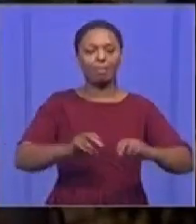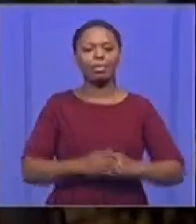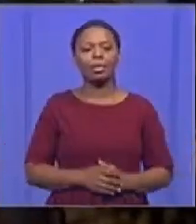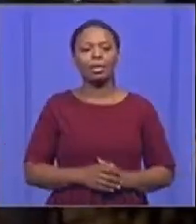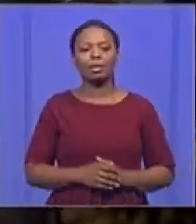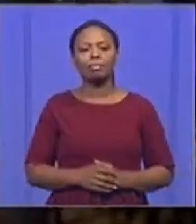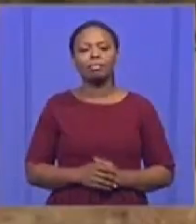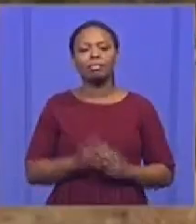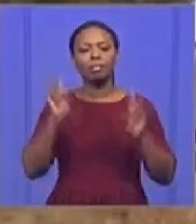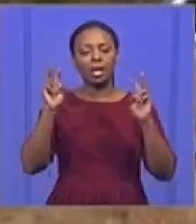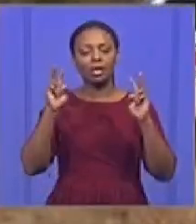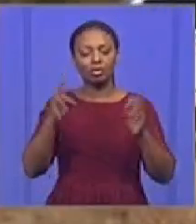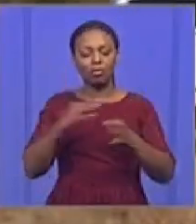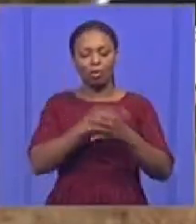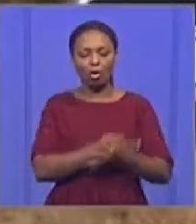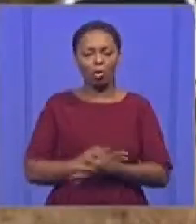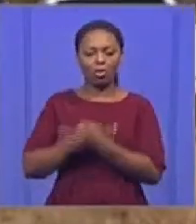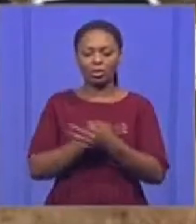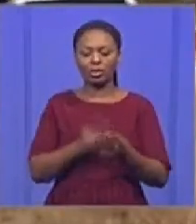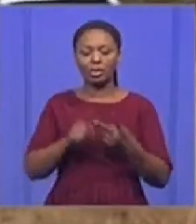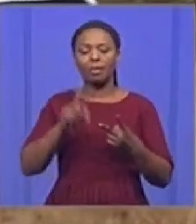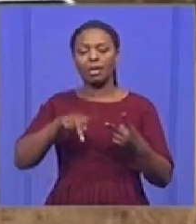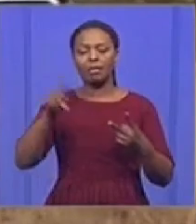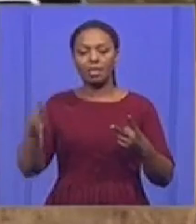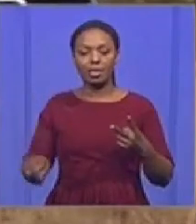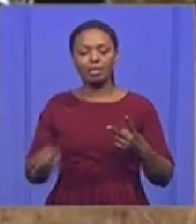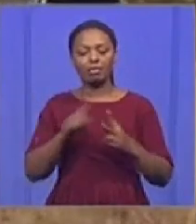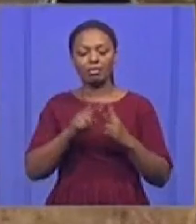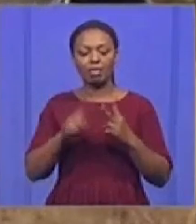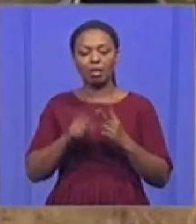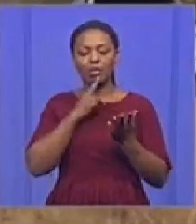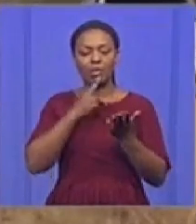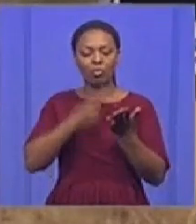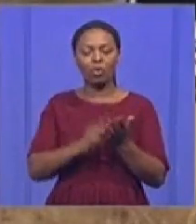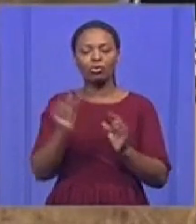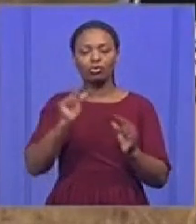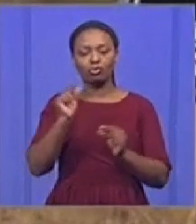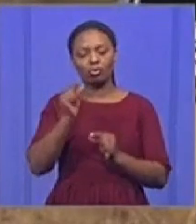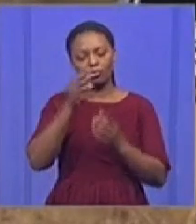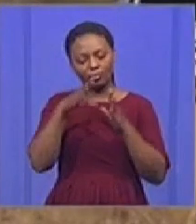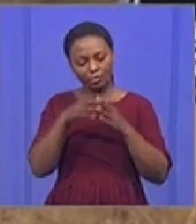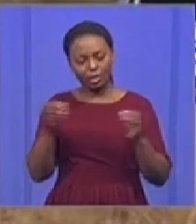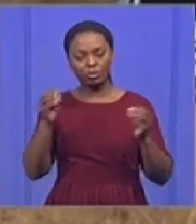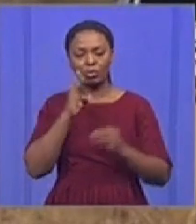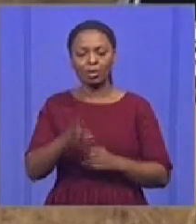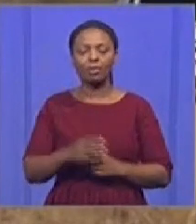ka lefapha la di-Hawks le mosireletsi wa bosetšhaba di gaufi le go konosetswa.